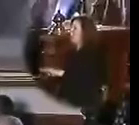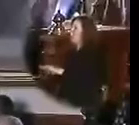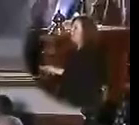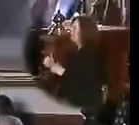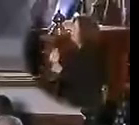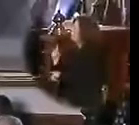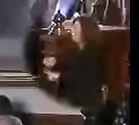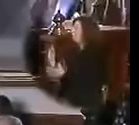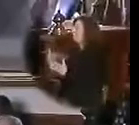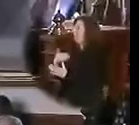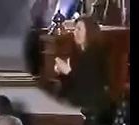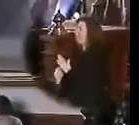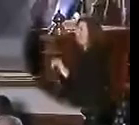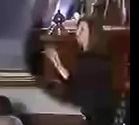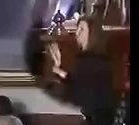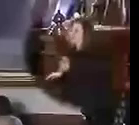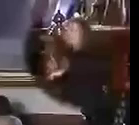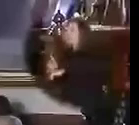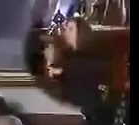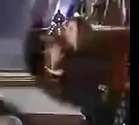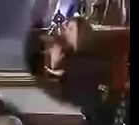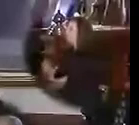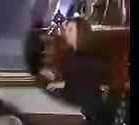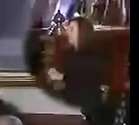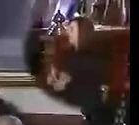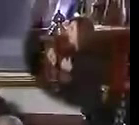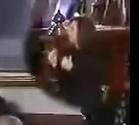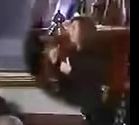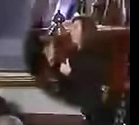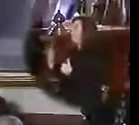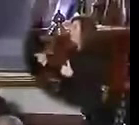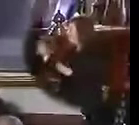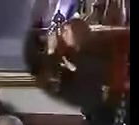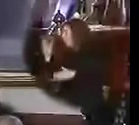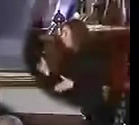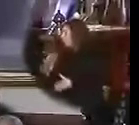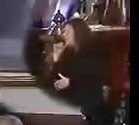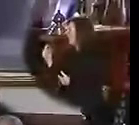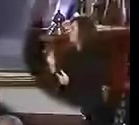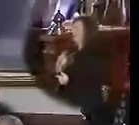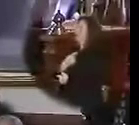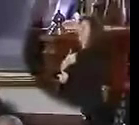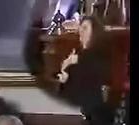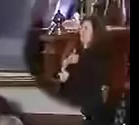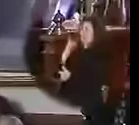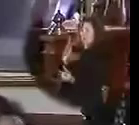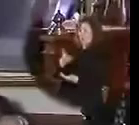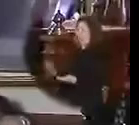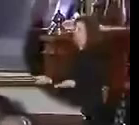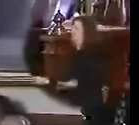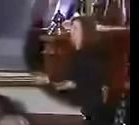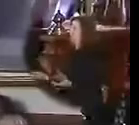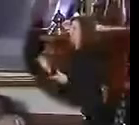mature business. You're set in life. And the only thing you focus on is not for yourself. That's why you're here. You're making the